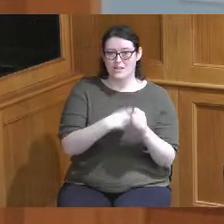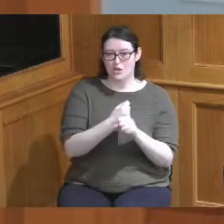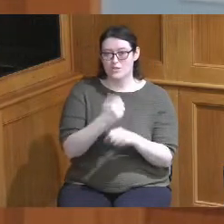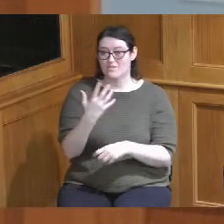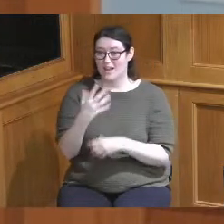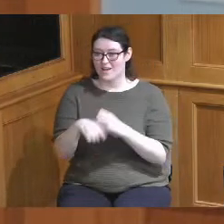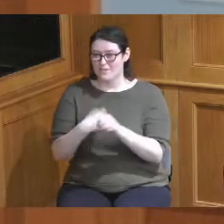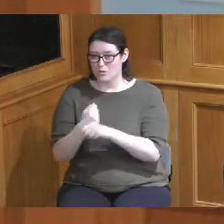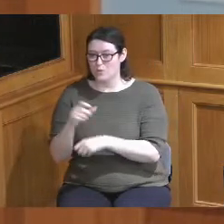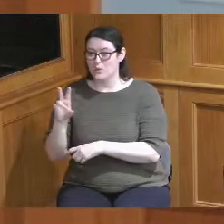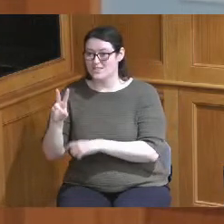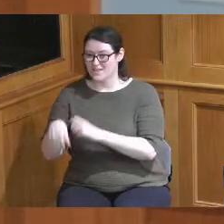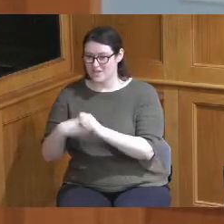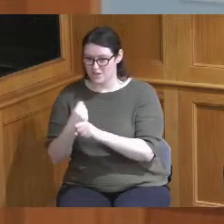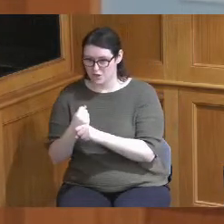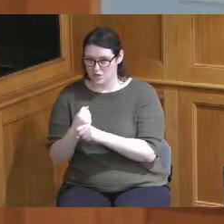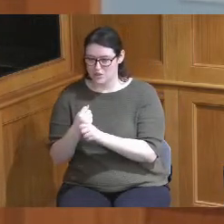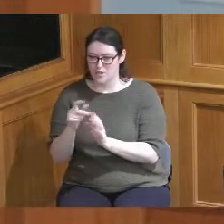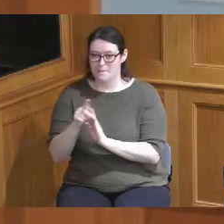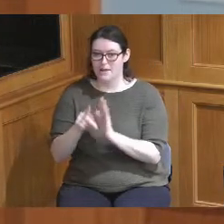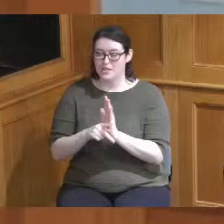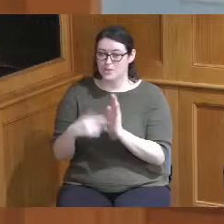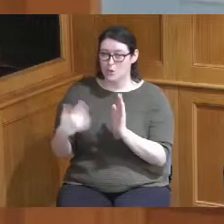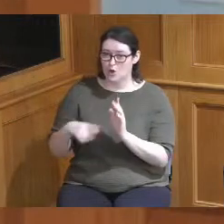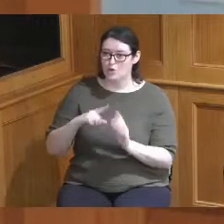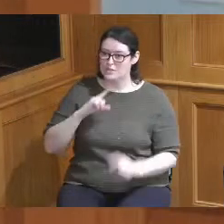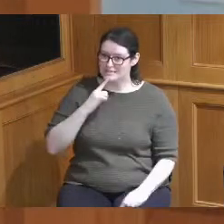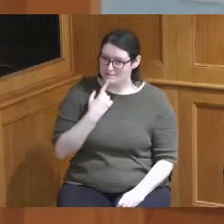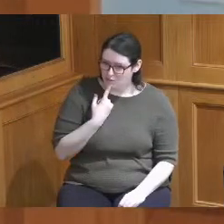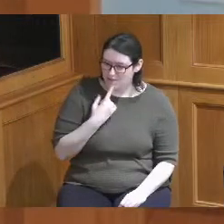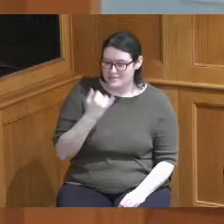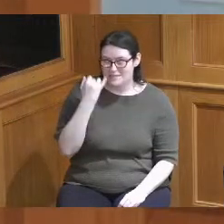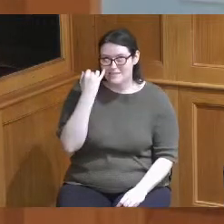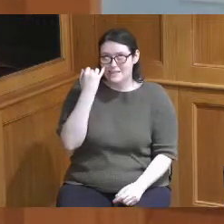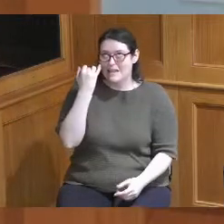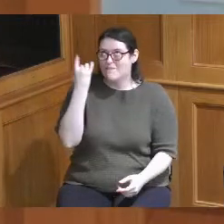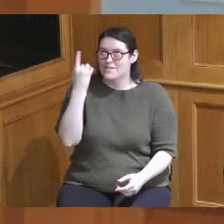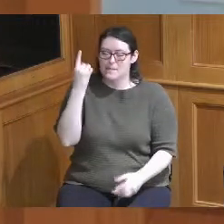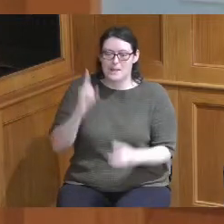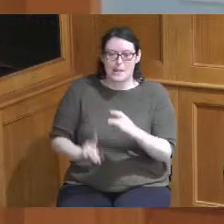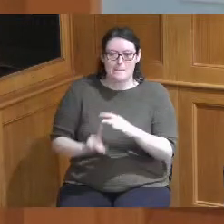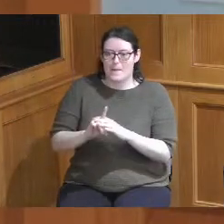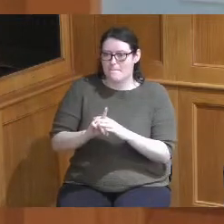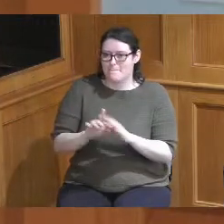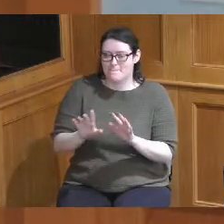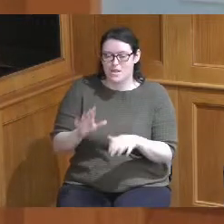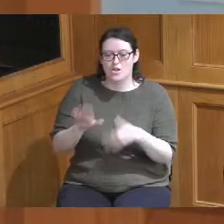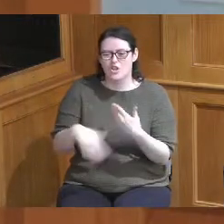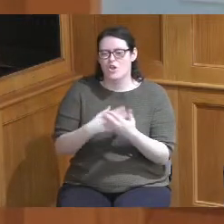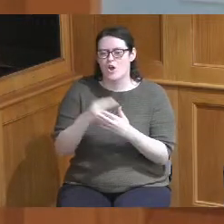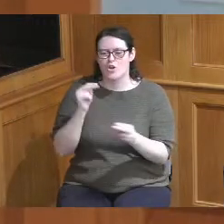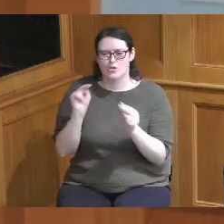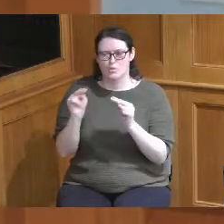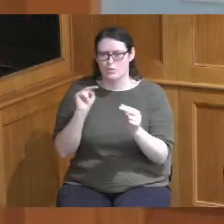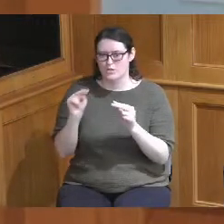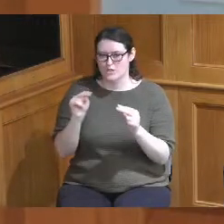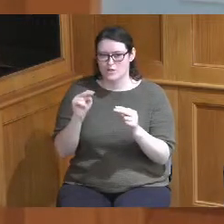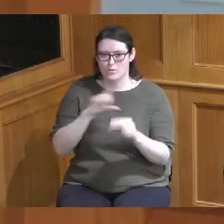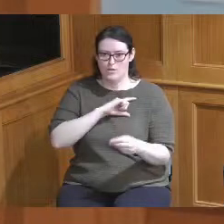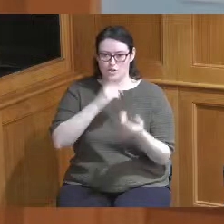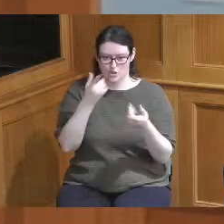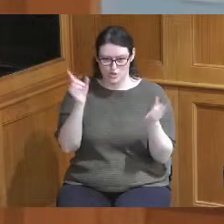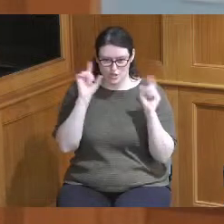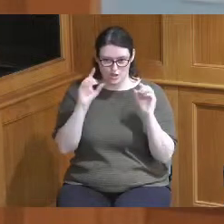Our retention policies are really extreme just in case something would come up, but those are all negotiated through the sheriff's